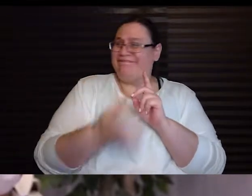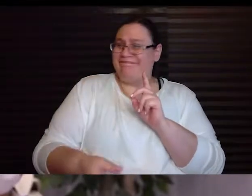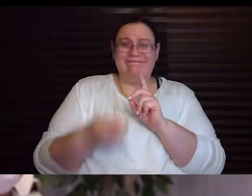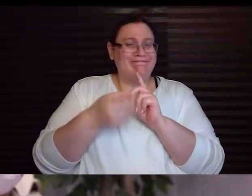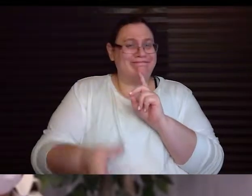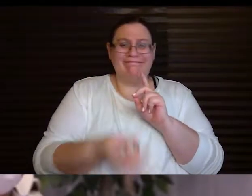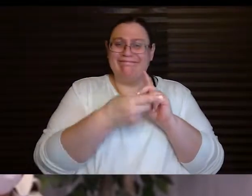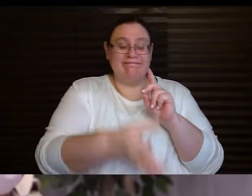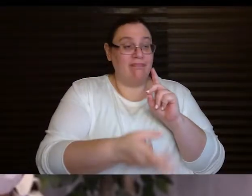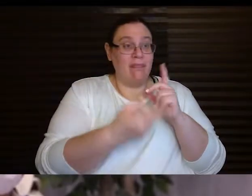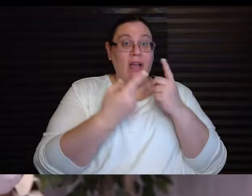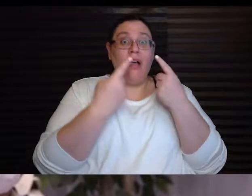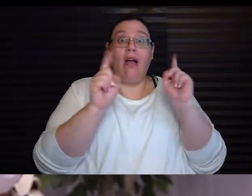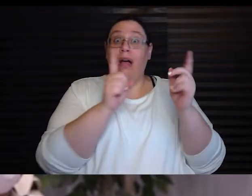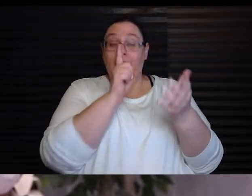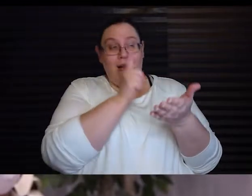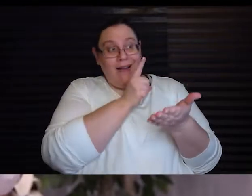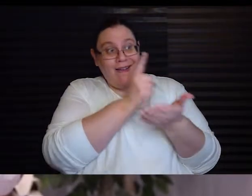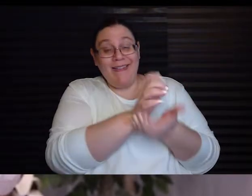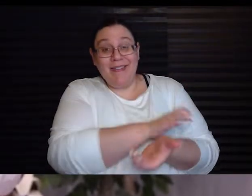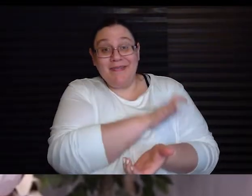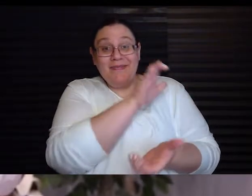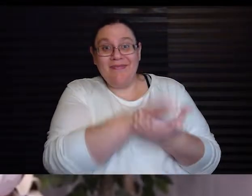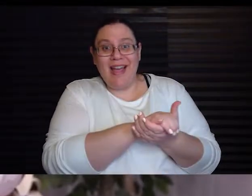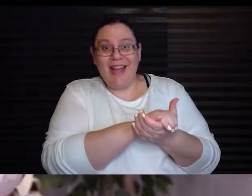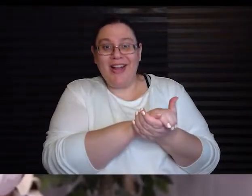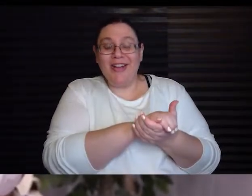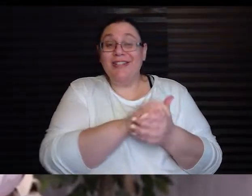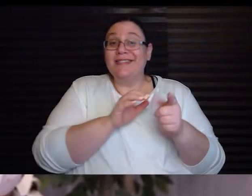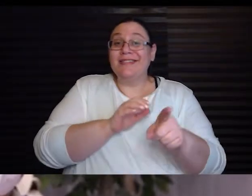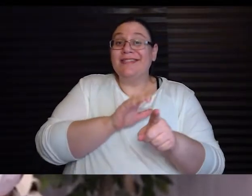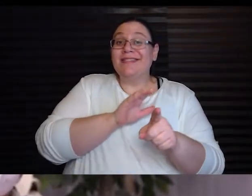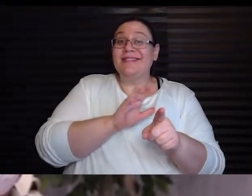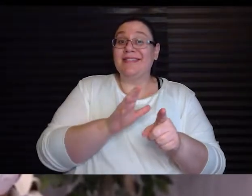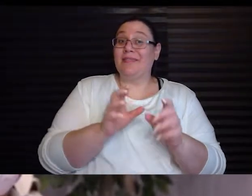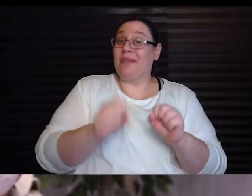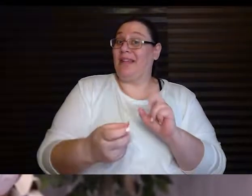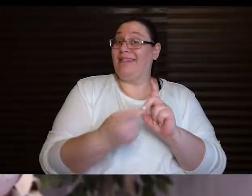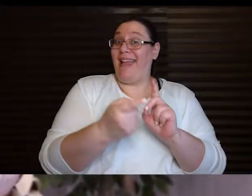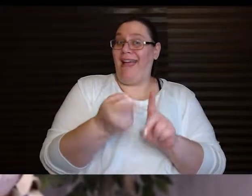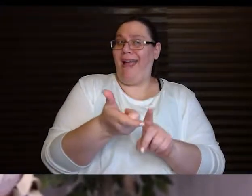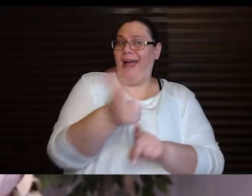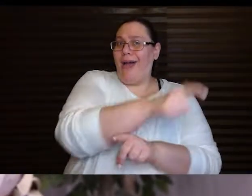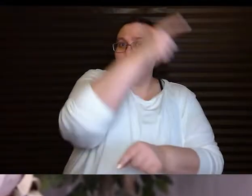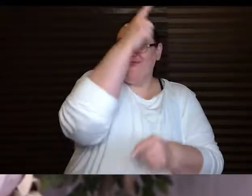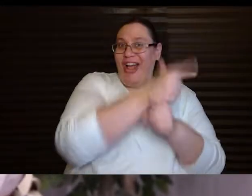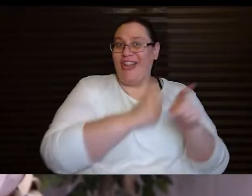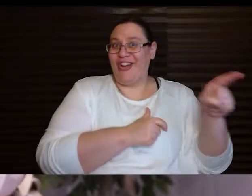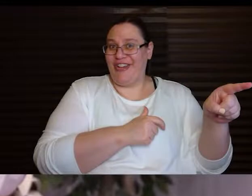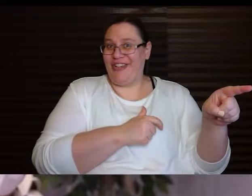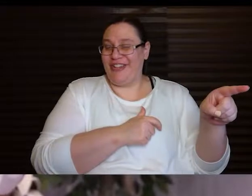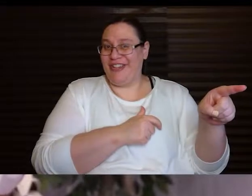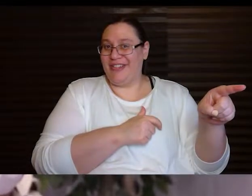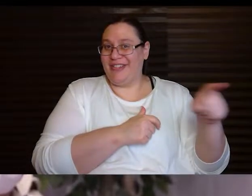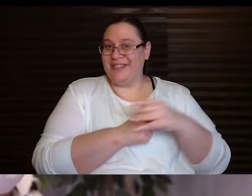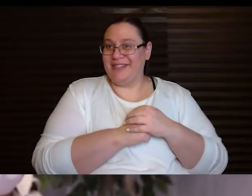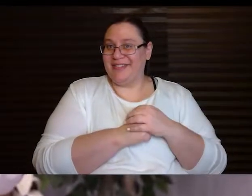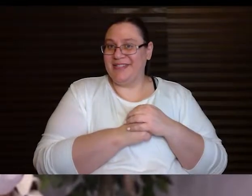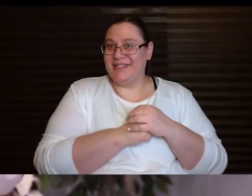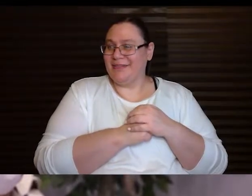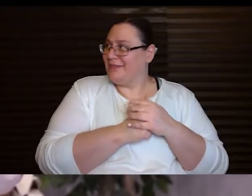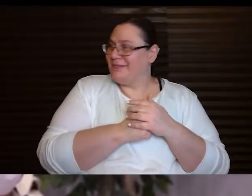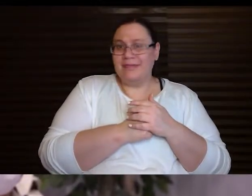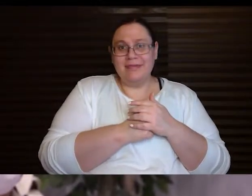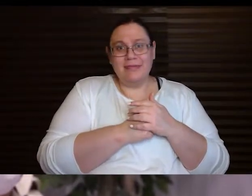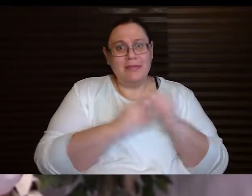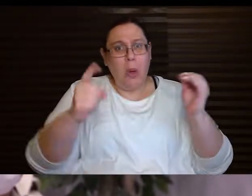prince finally does fall in love and get married to the brother of one of his potential princess brides.